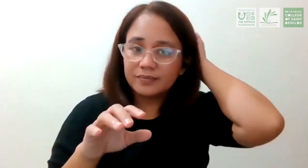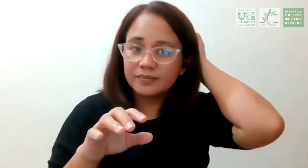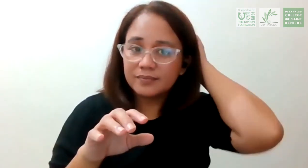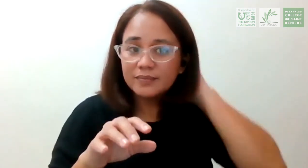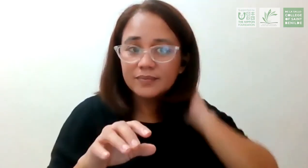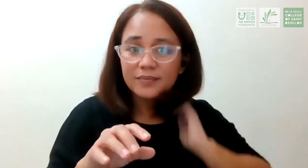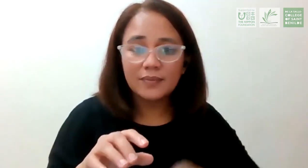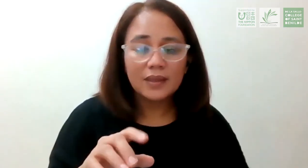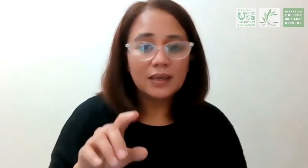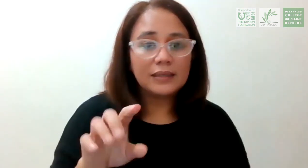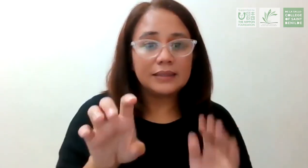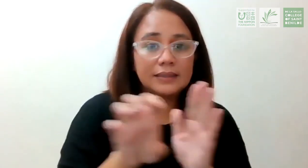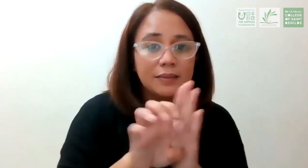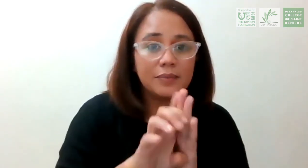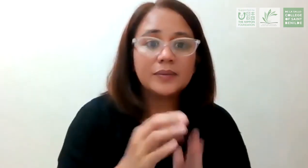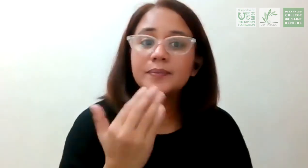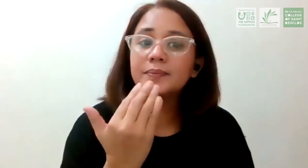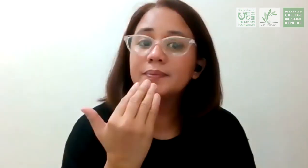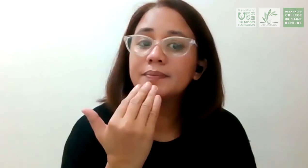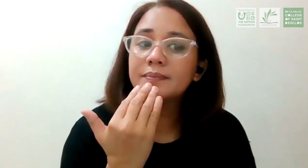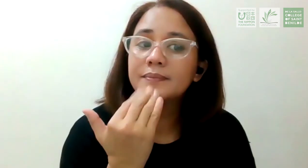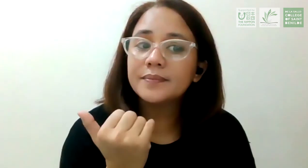like this sign.